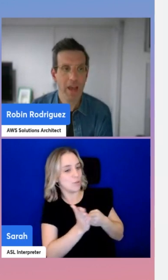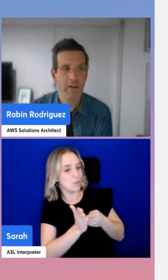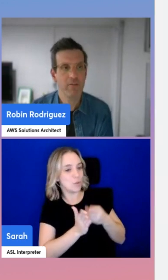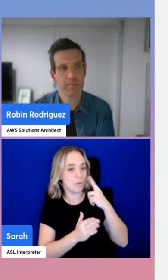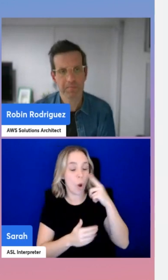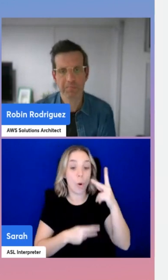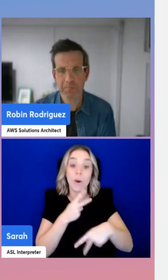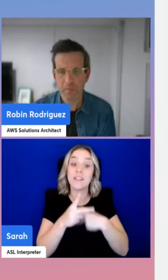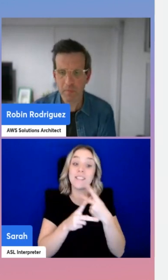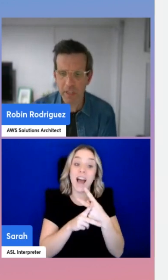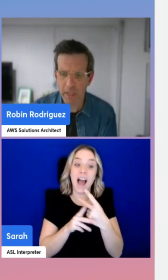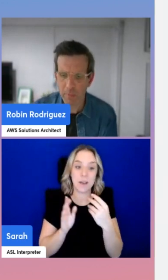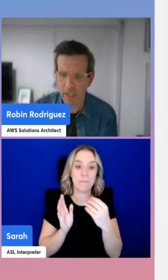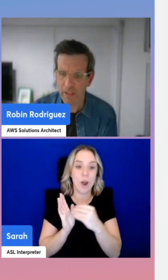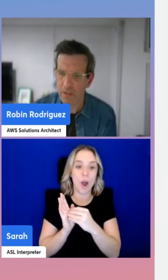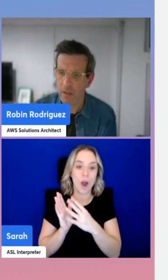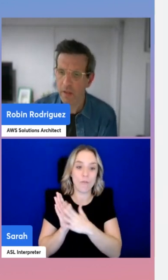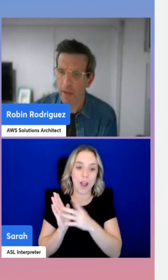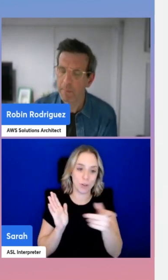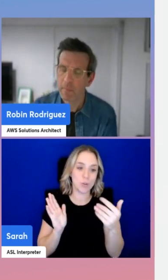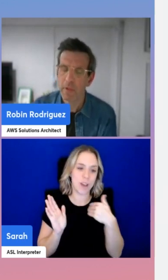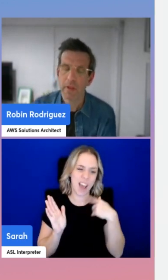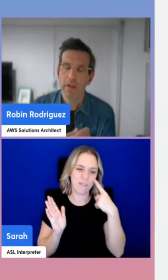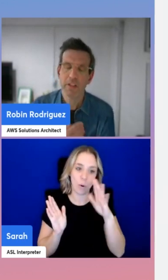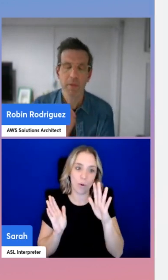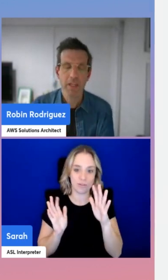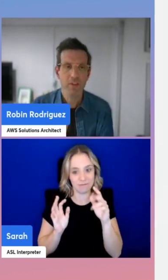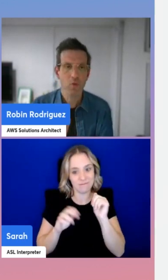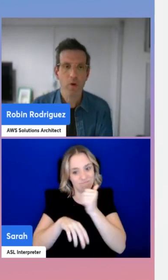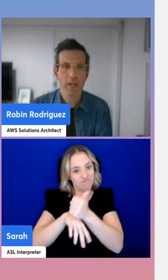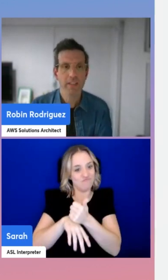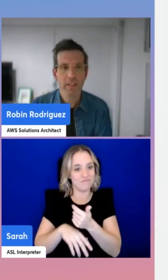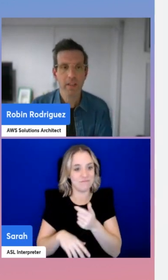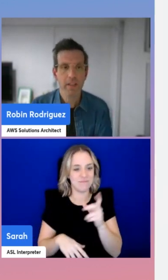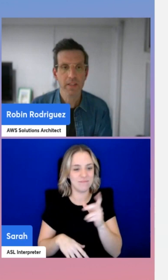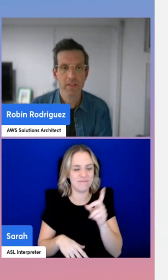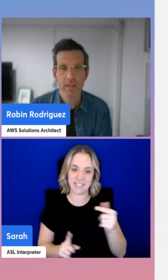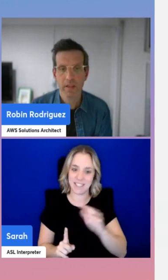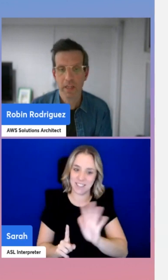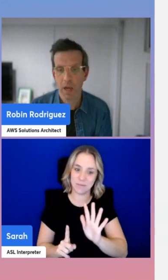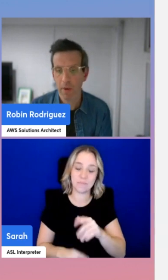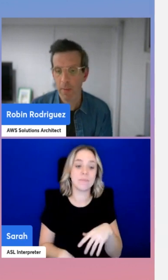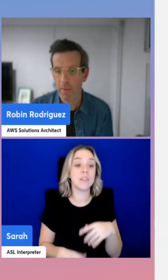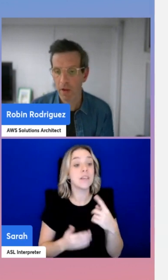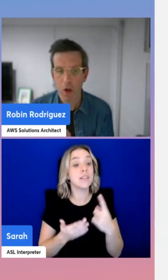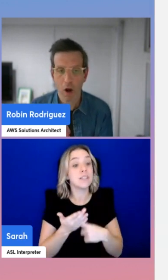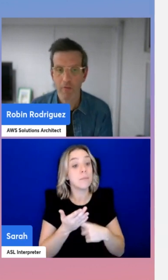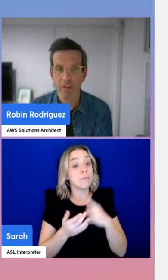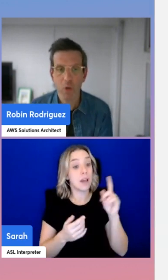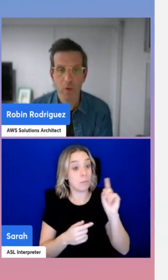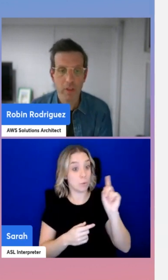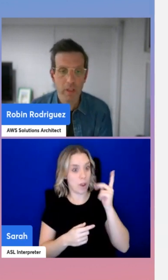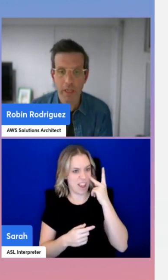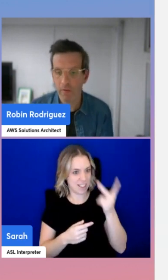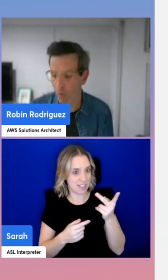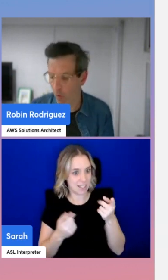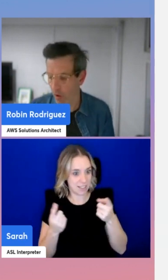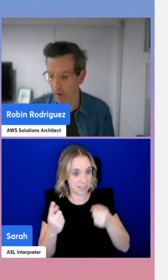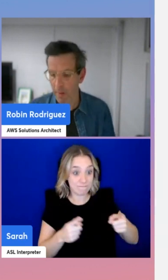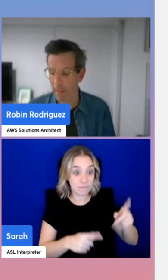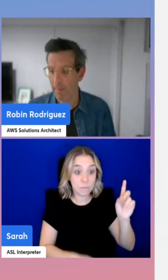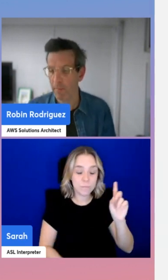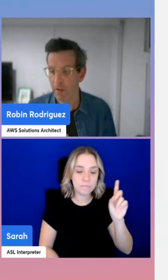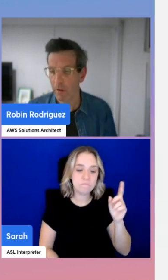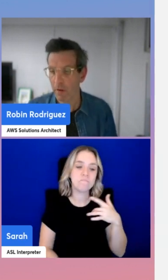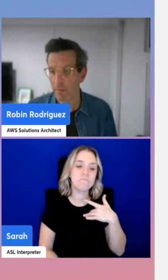you have in place. Some cases where I see this come up are frequently